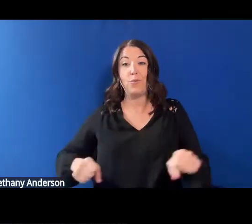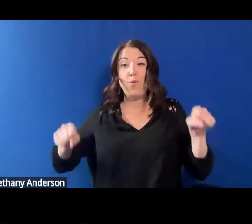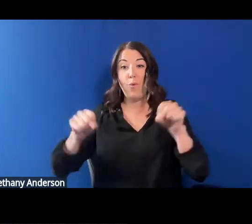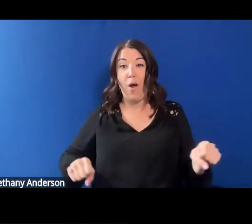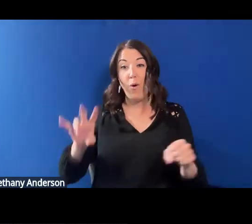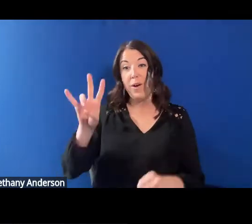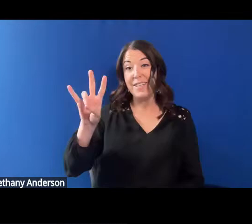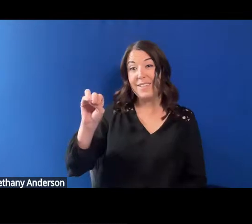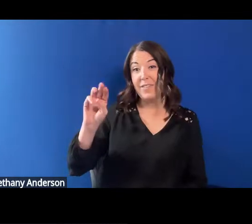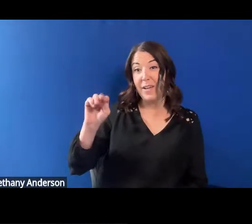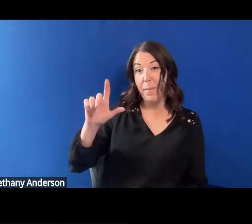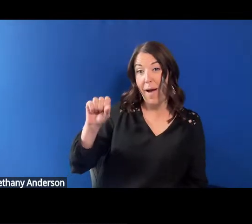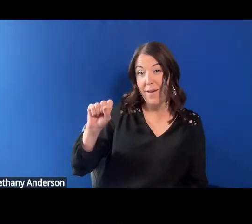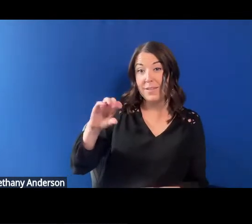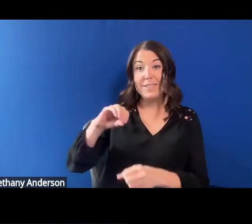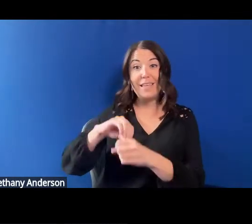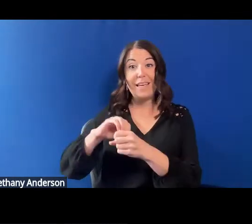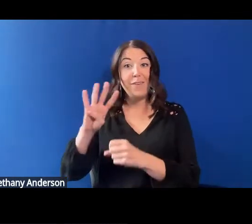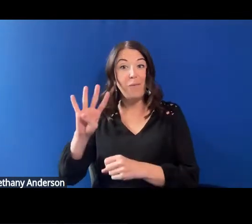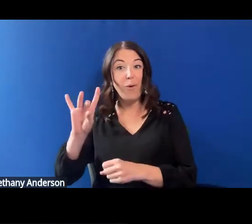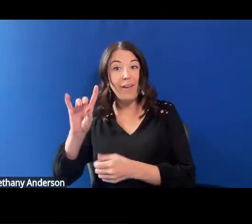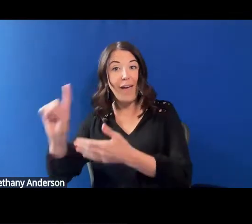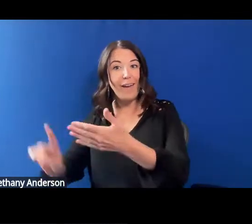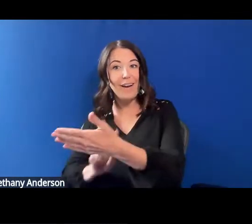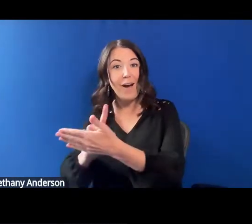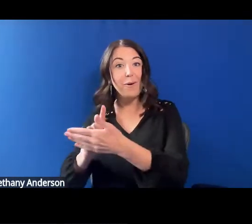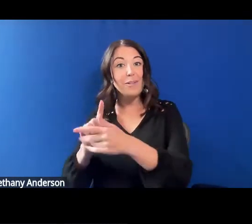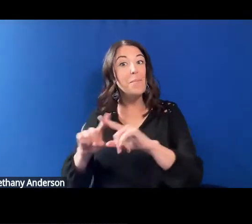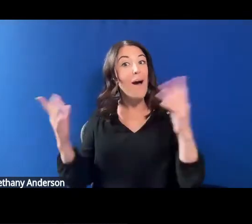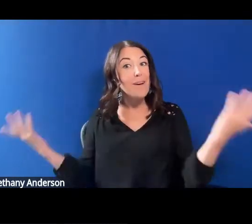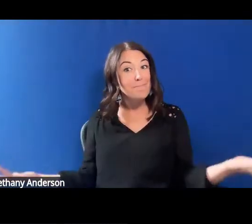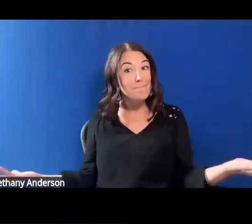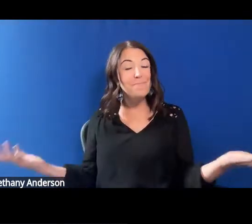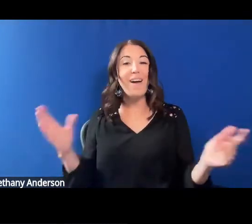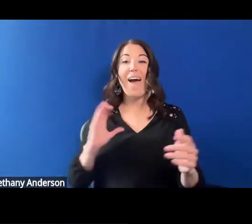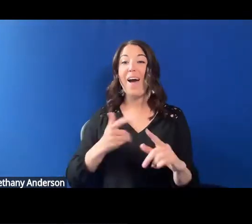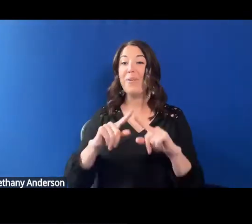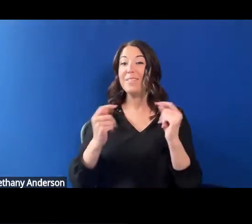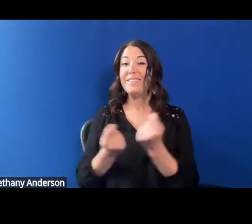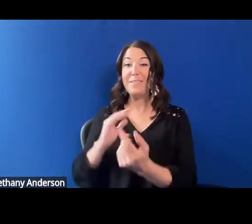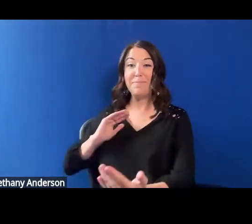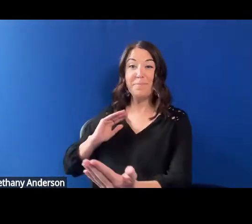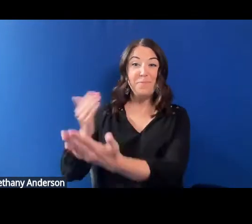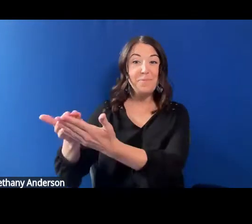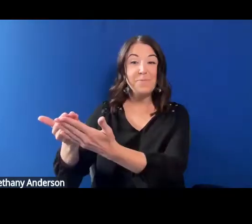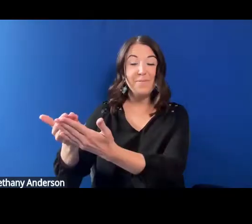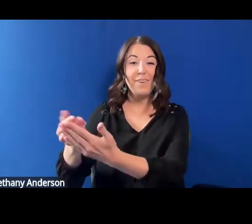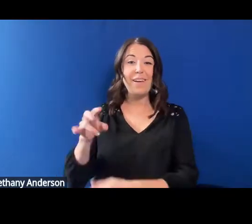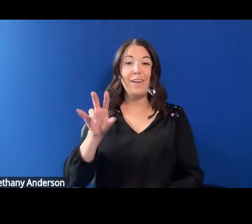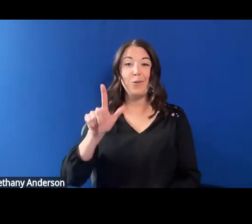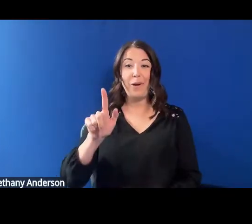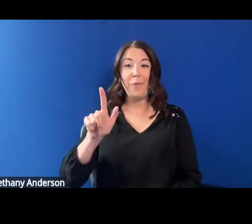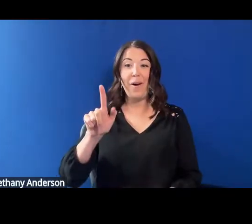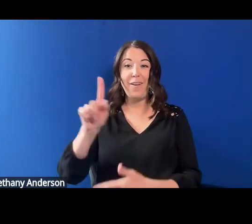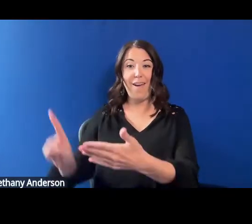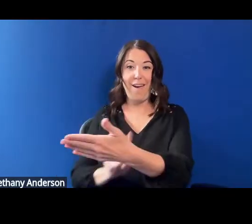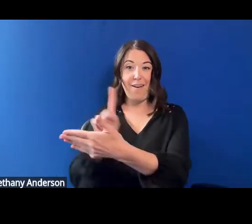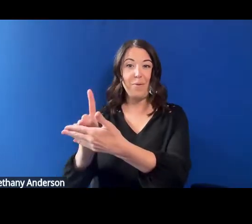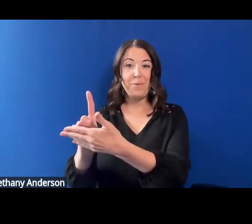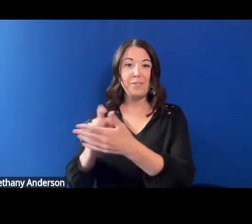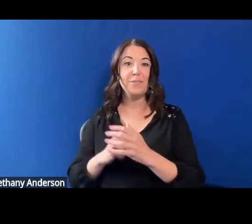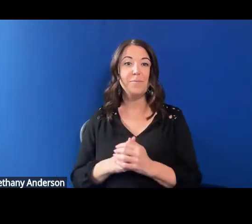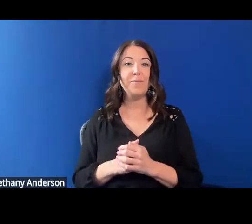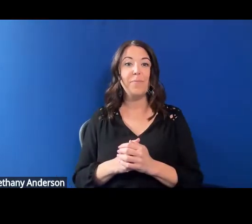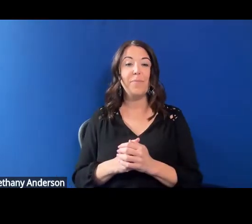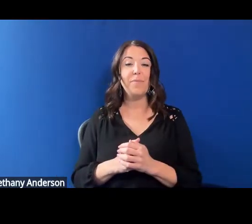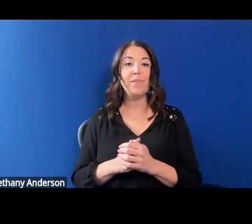hours, but lo and behold, our team did it in under 21 hours. The